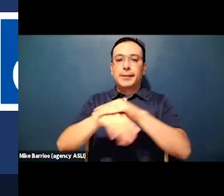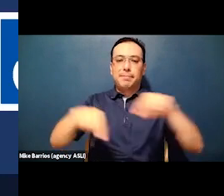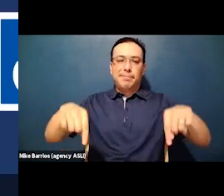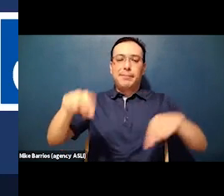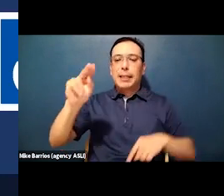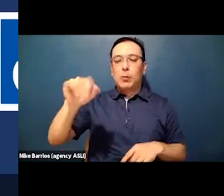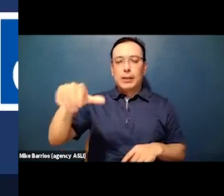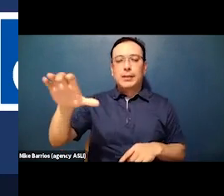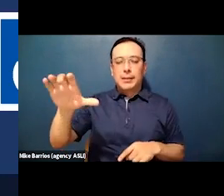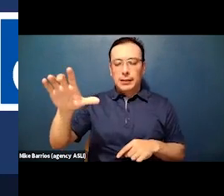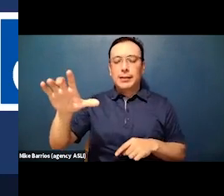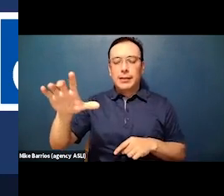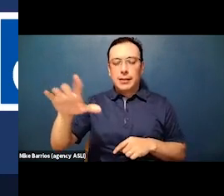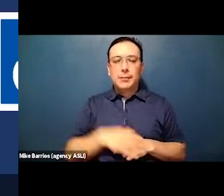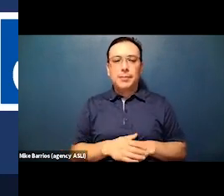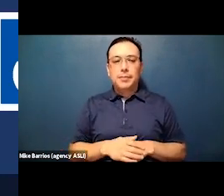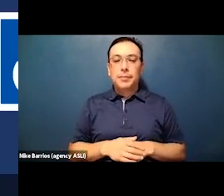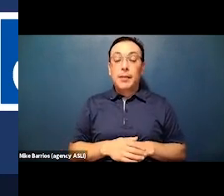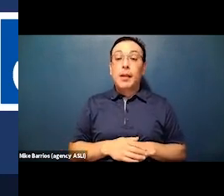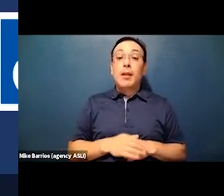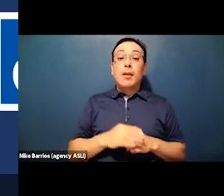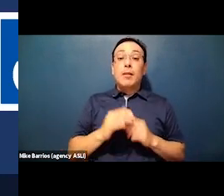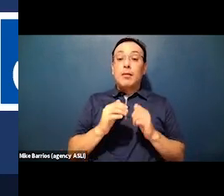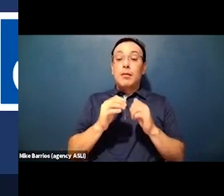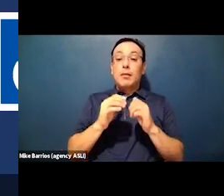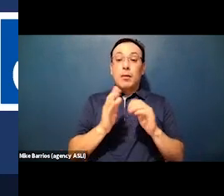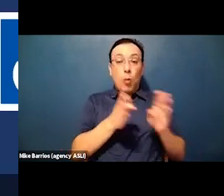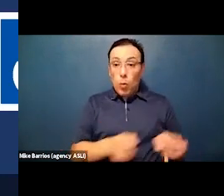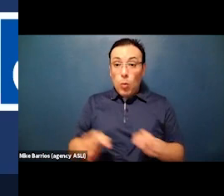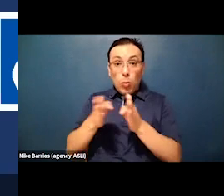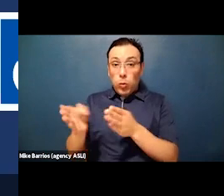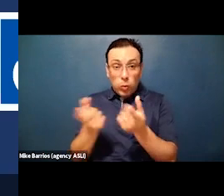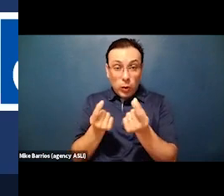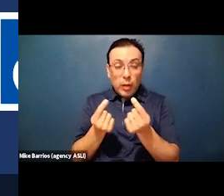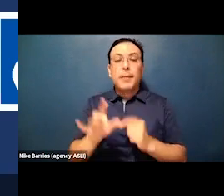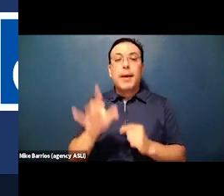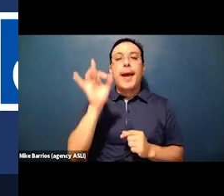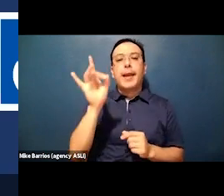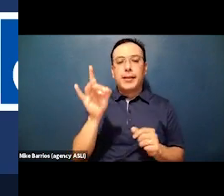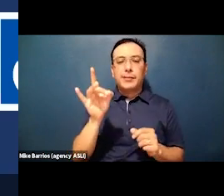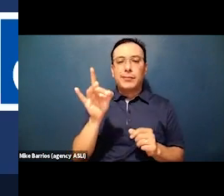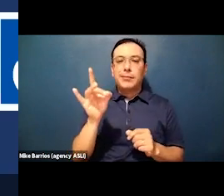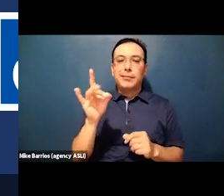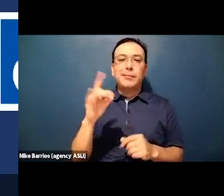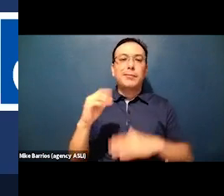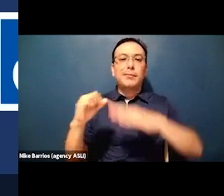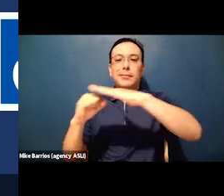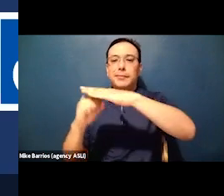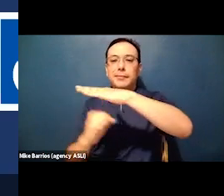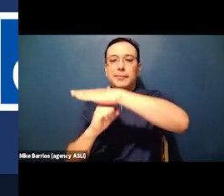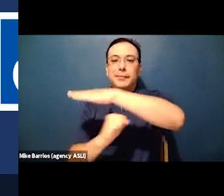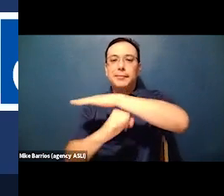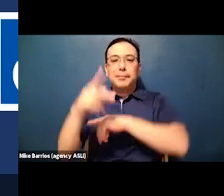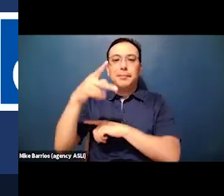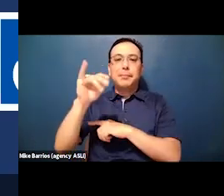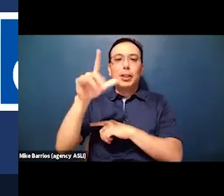pillars. The 8 pillars that we at the office try to address day in and day